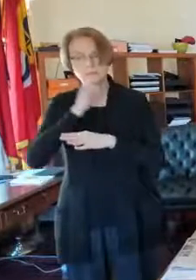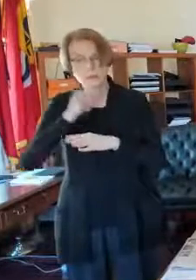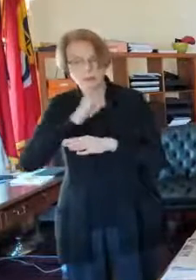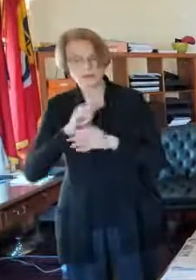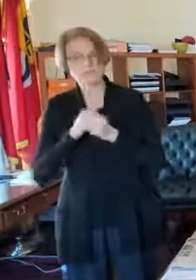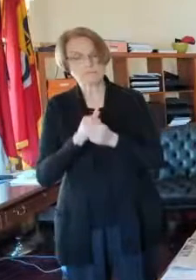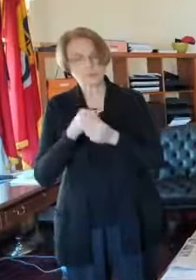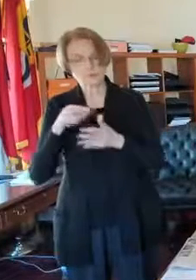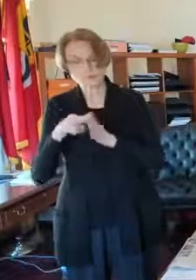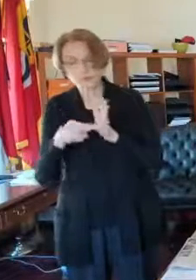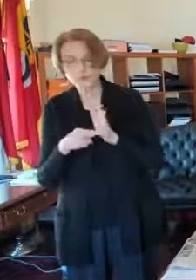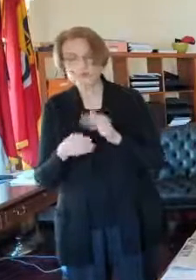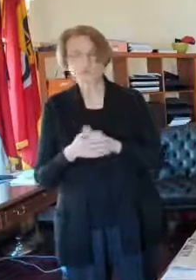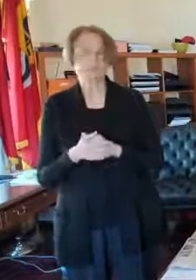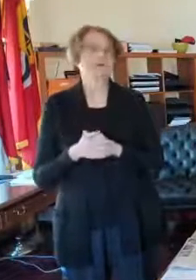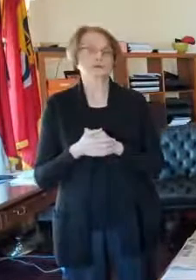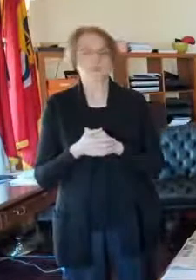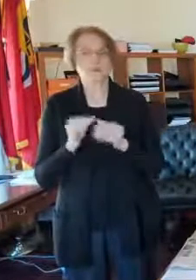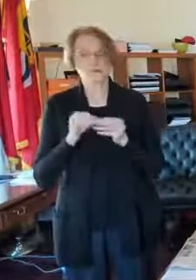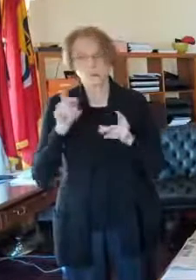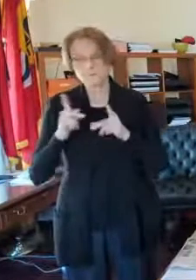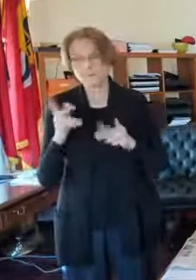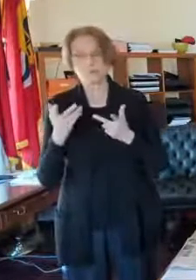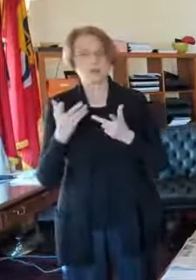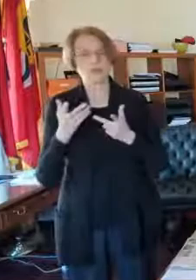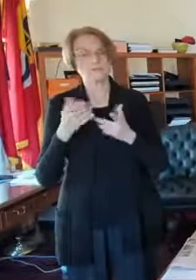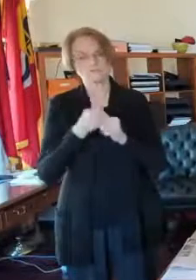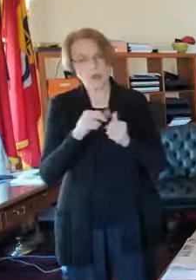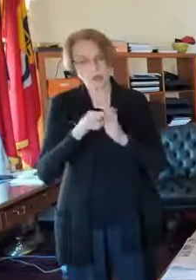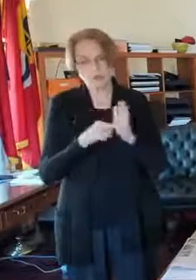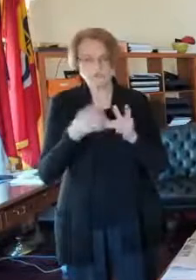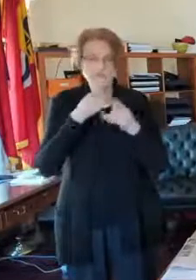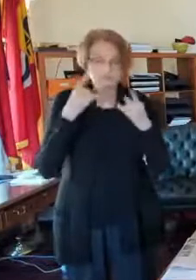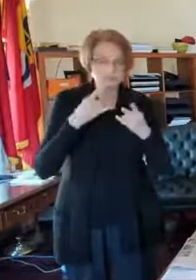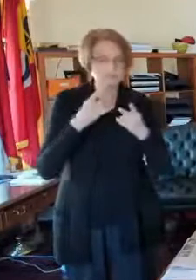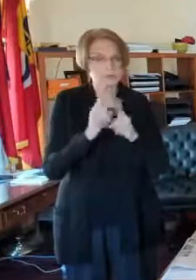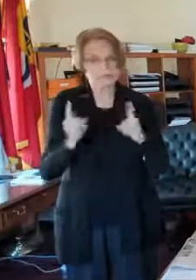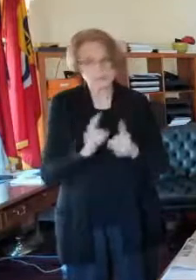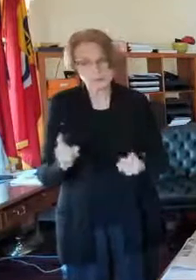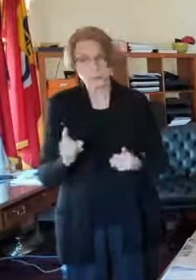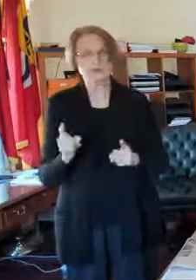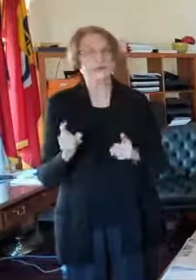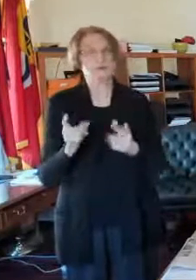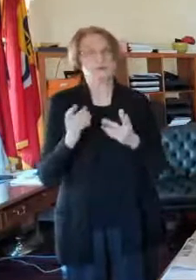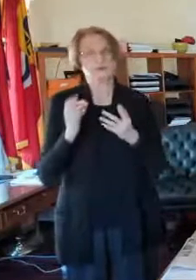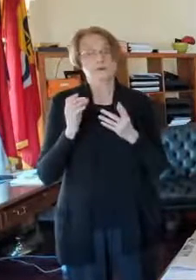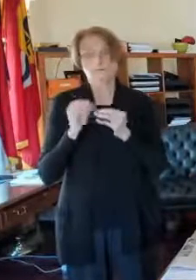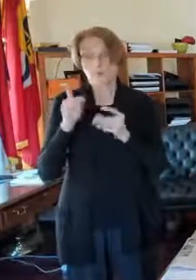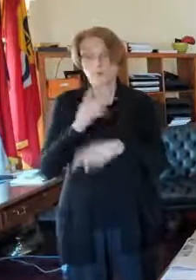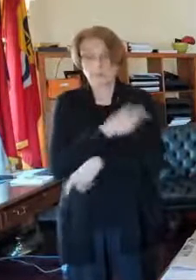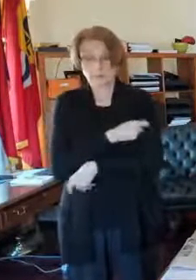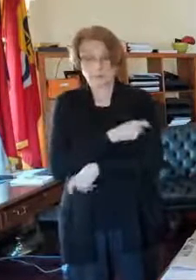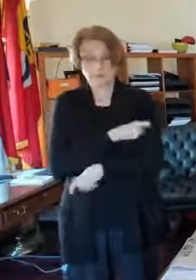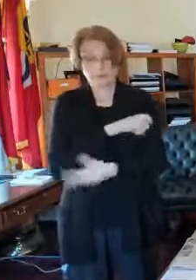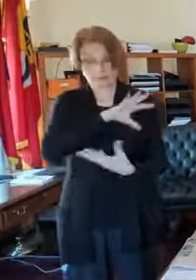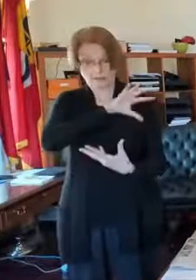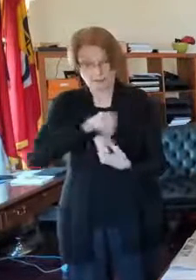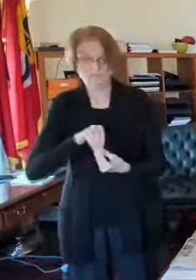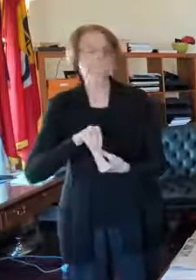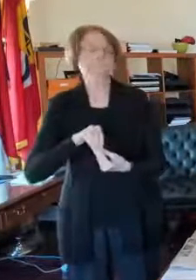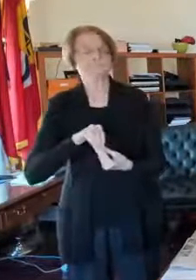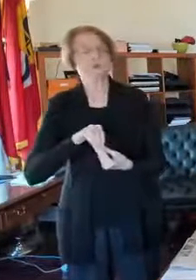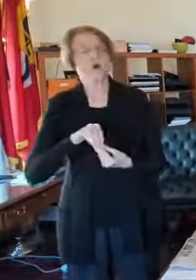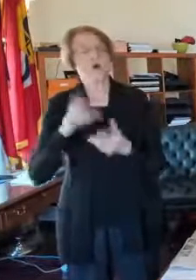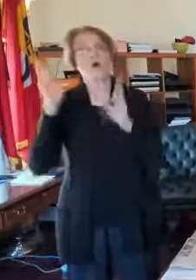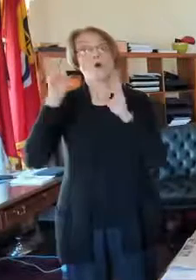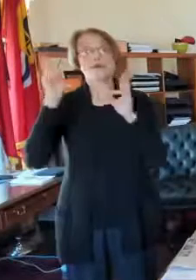right, and if more people keep getting vaccinated, it should come together that our numbers come down, hopefully rapidly,